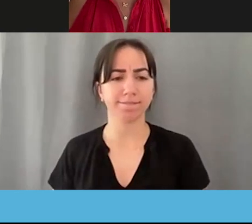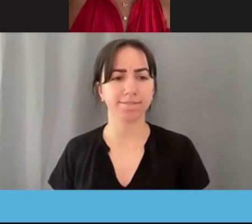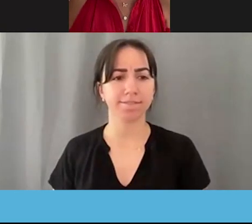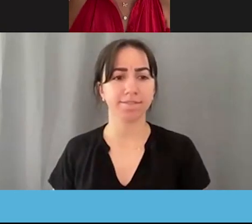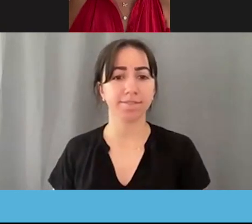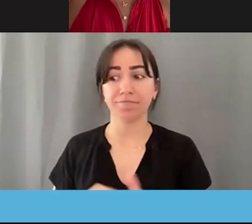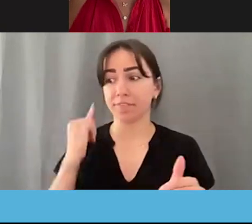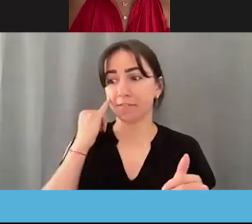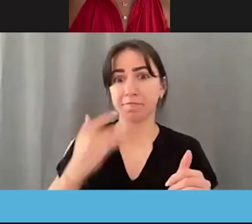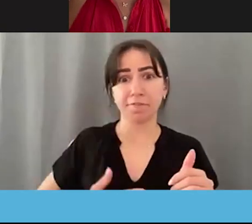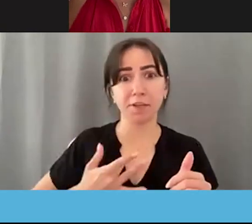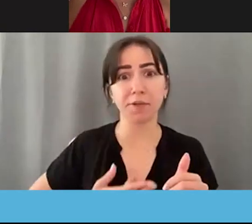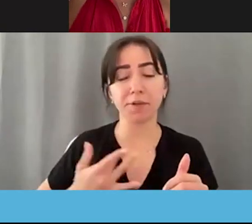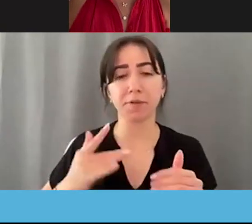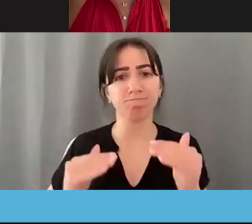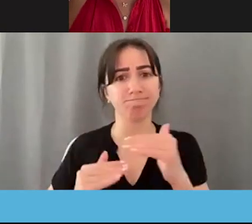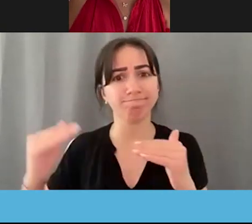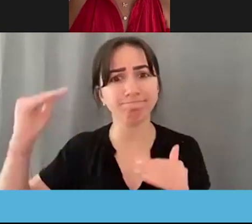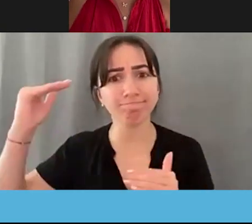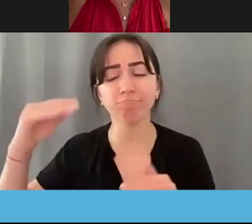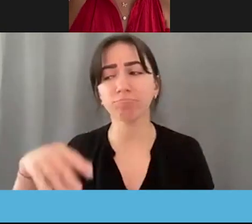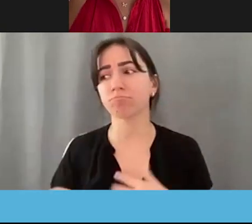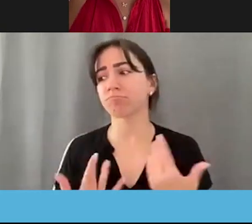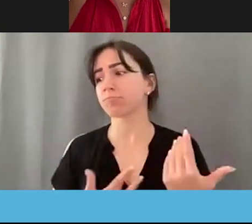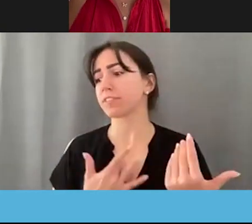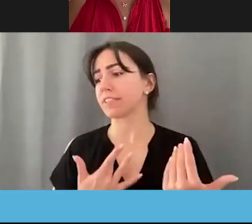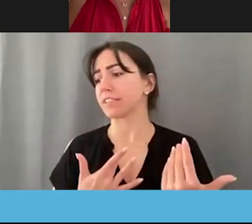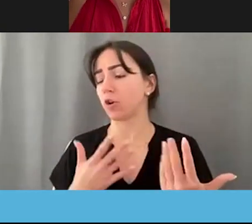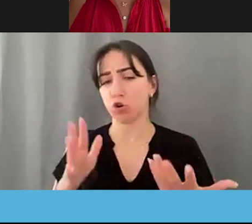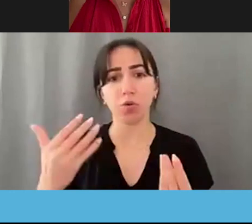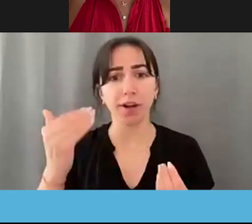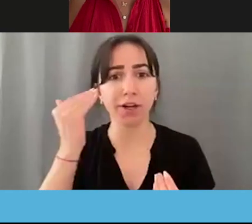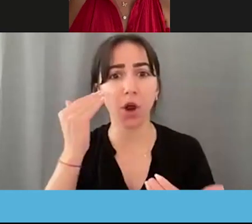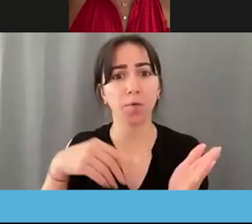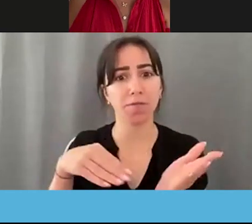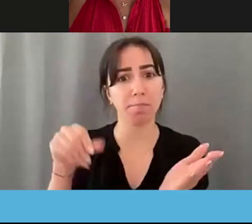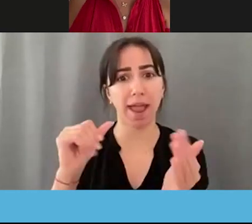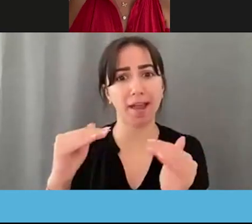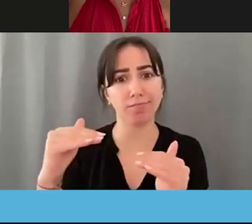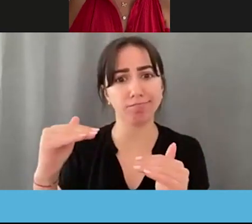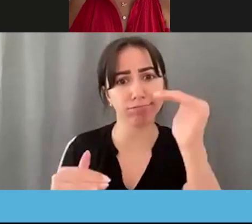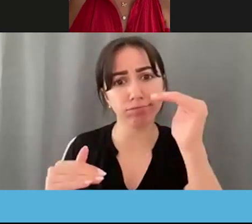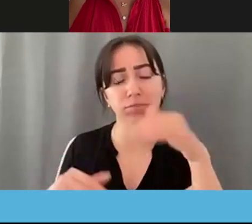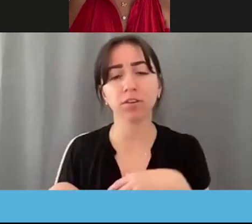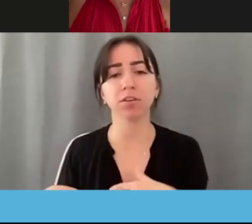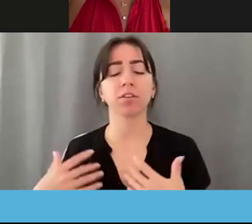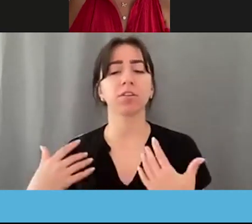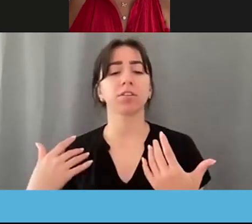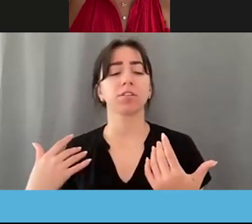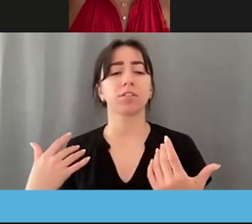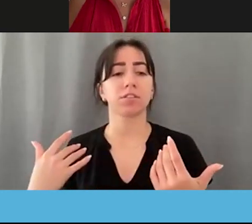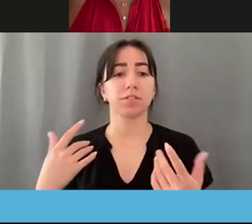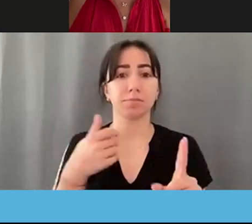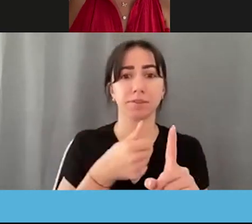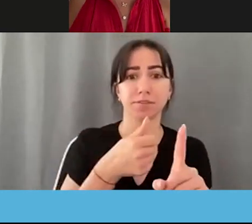If you feel that there is an injustice happening, if you are aware of pay discrepancies between you